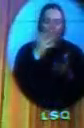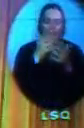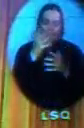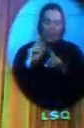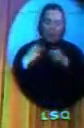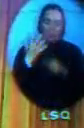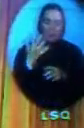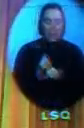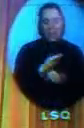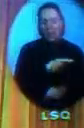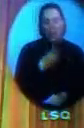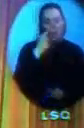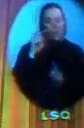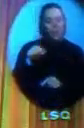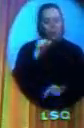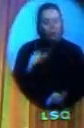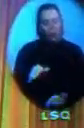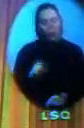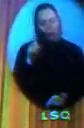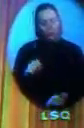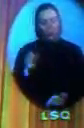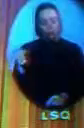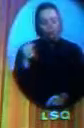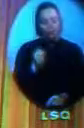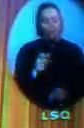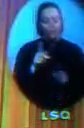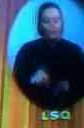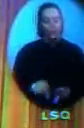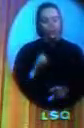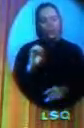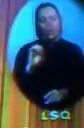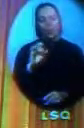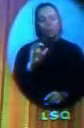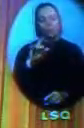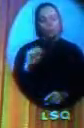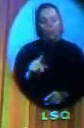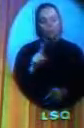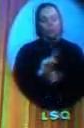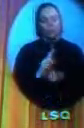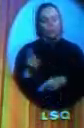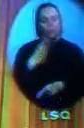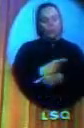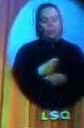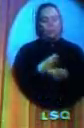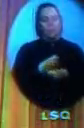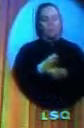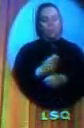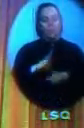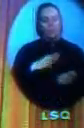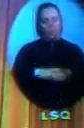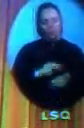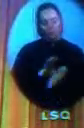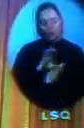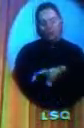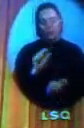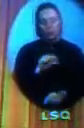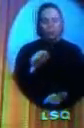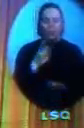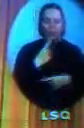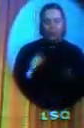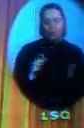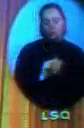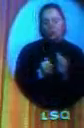passionate, outspoken ombudsman, and even a national day of protest to force this government to finally announce